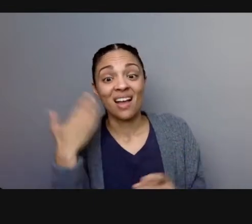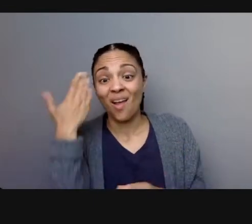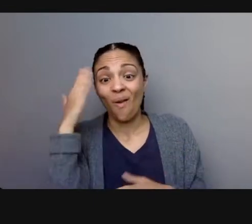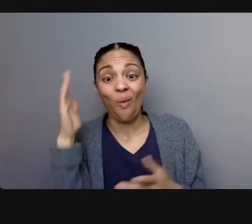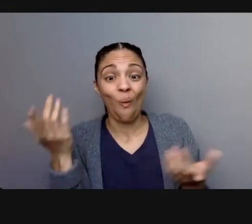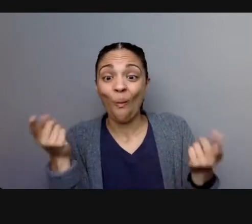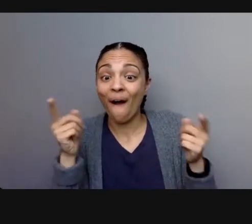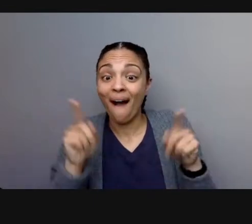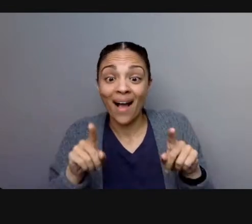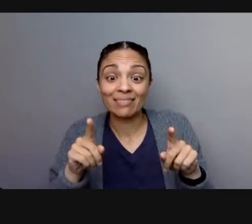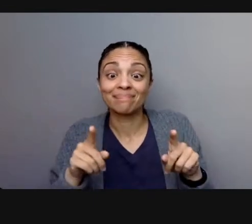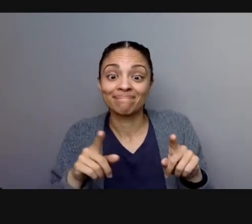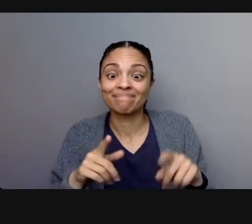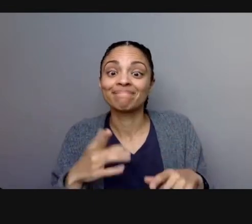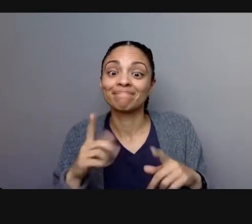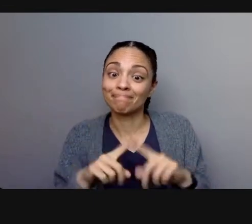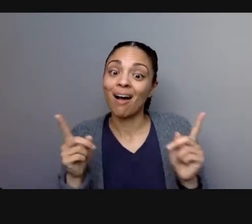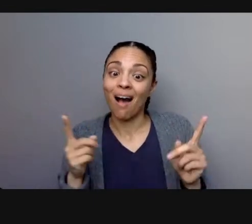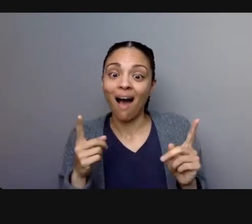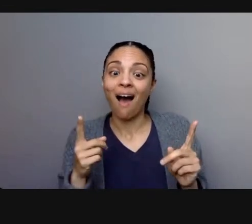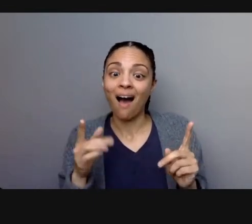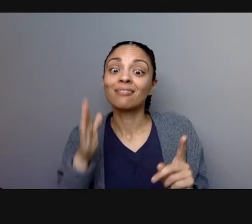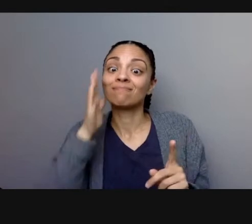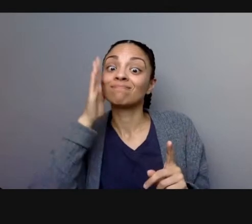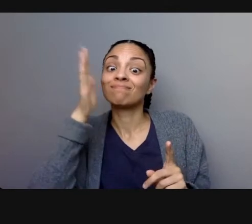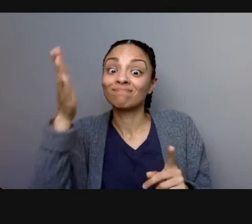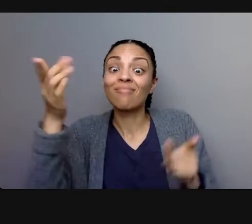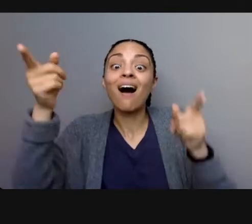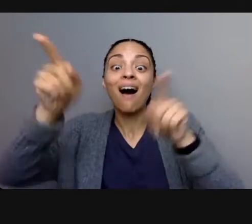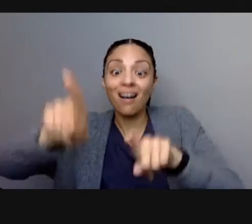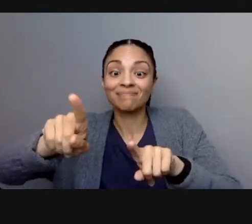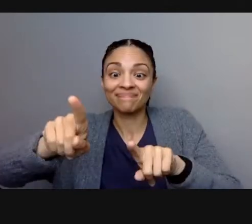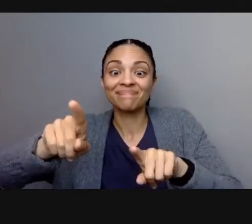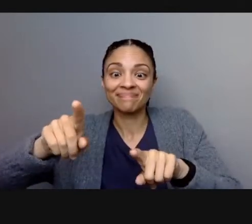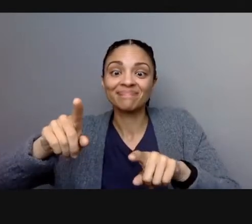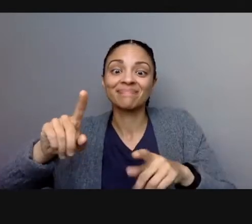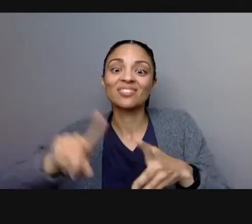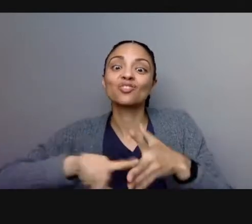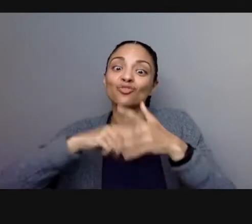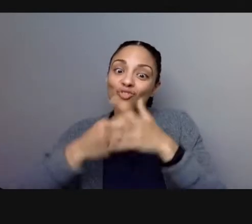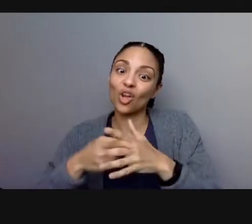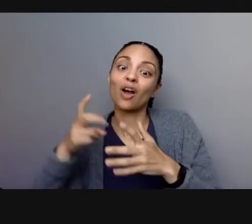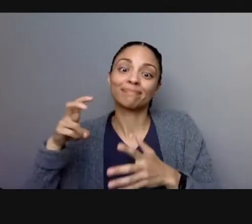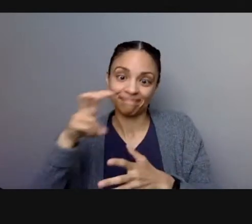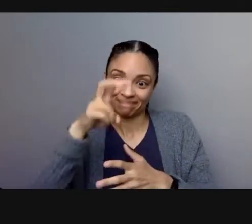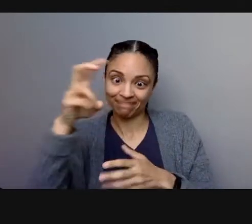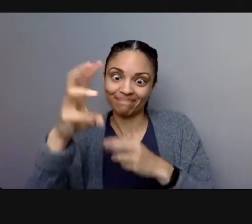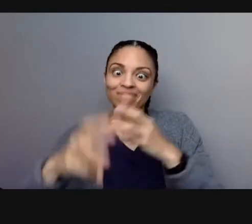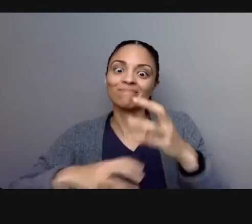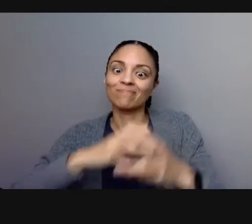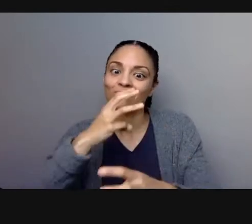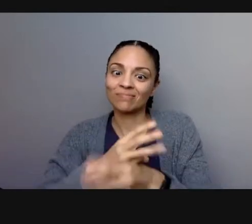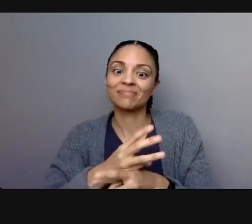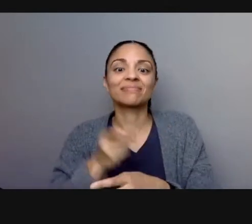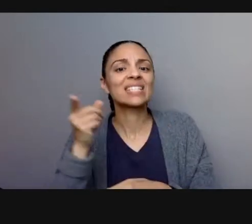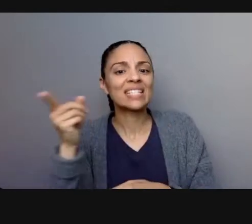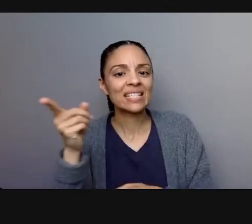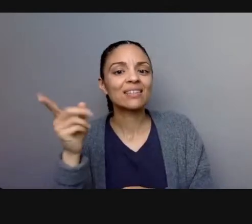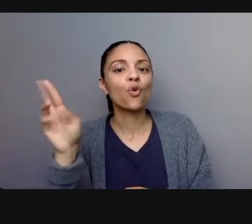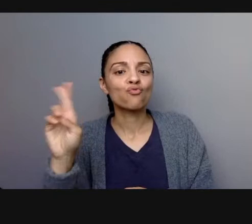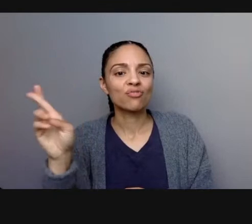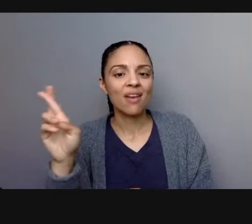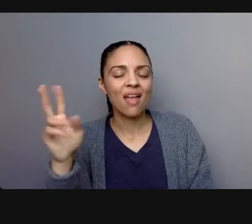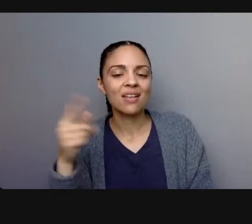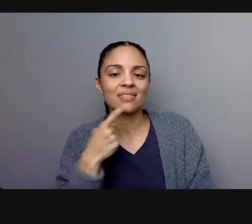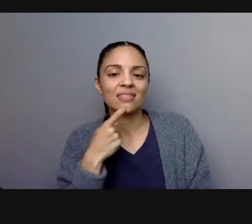that your real money is going to come when you leave the company. You know what I